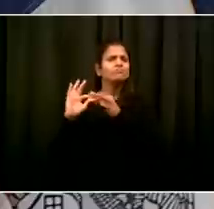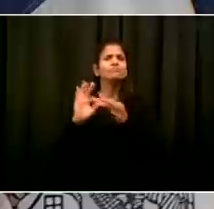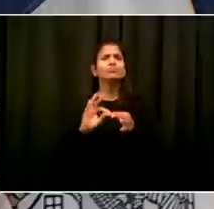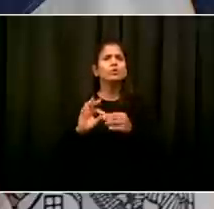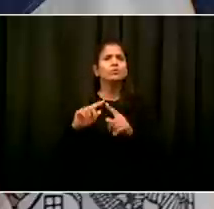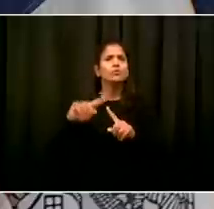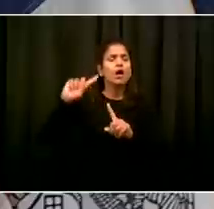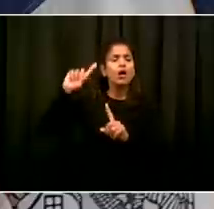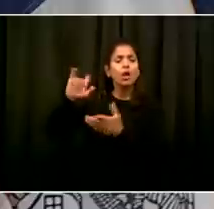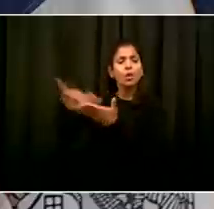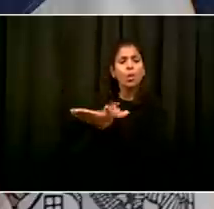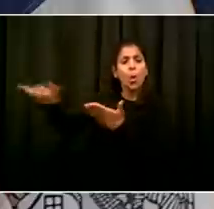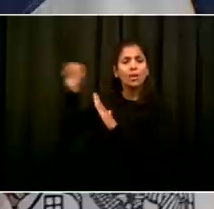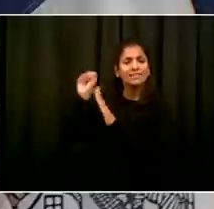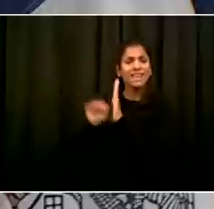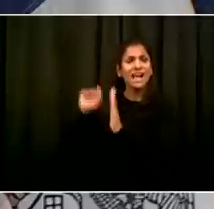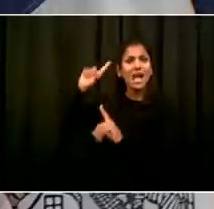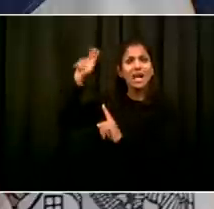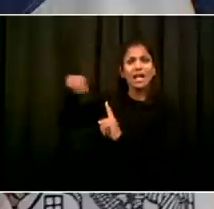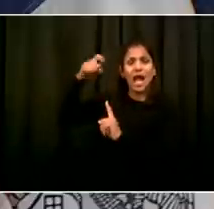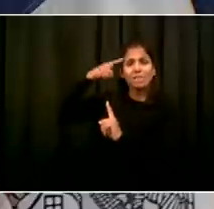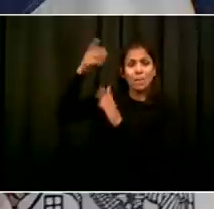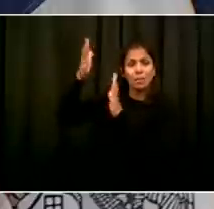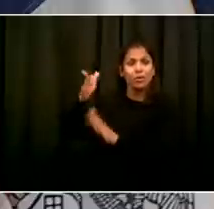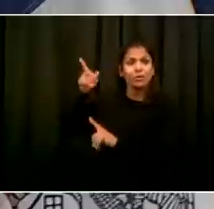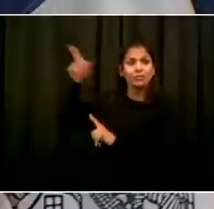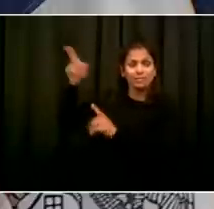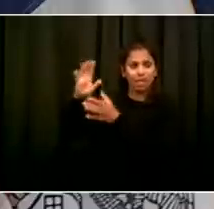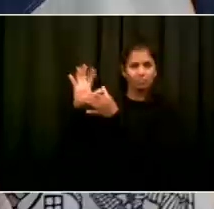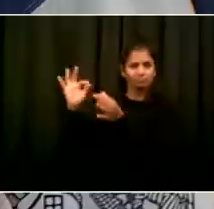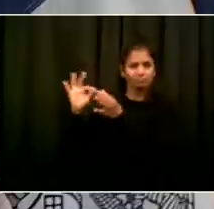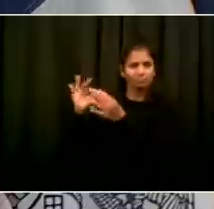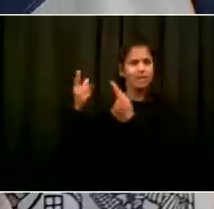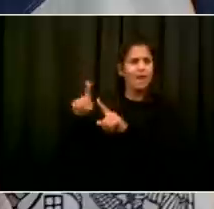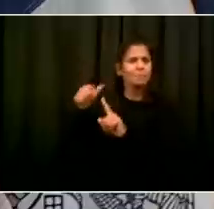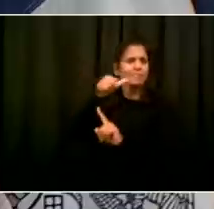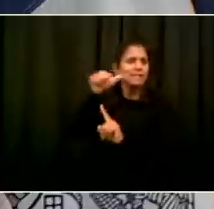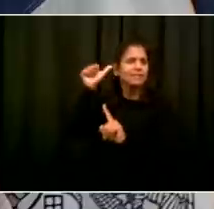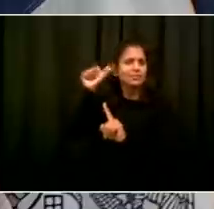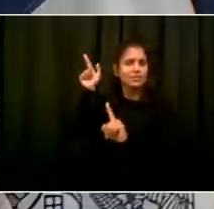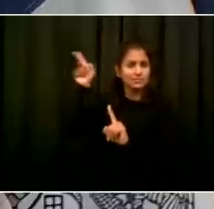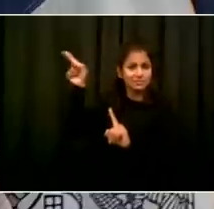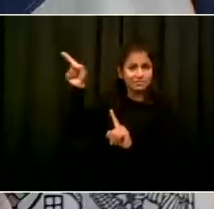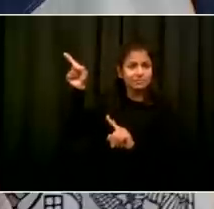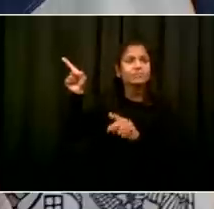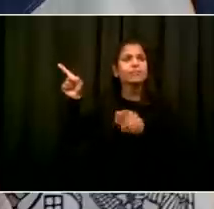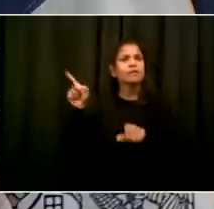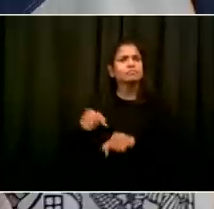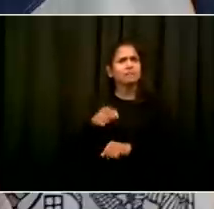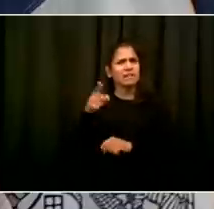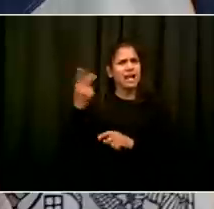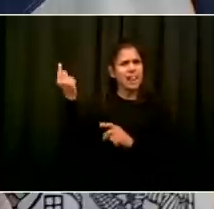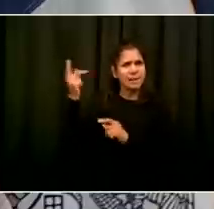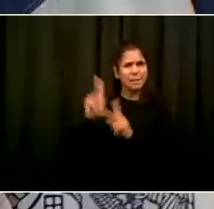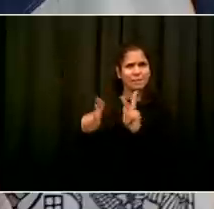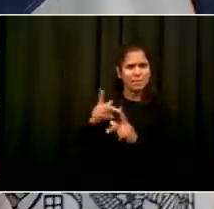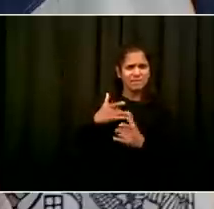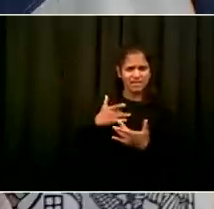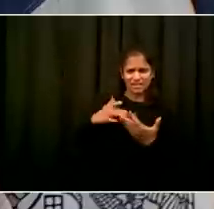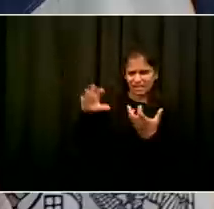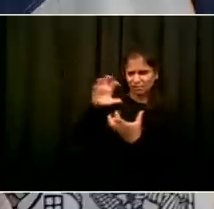I believe there's a little bit of confusion going around. And I saw that you mentioned the amount of